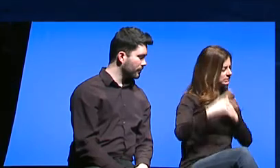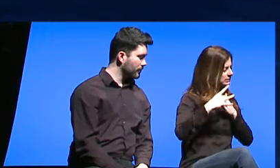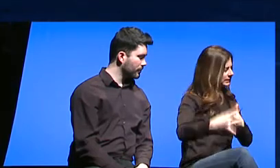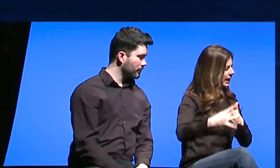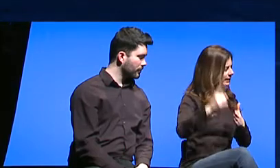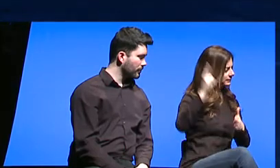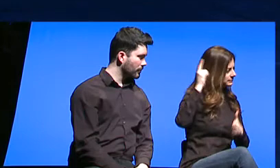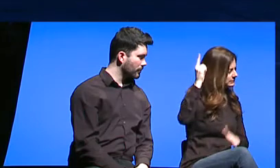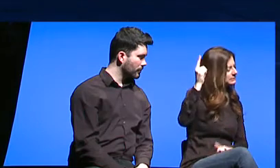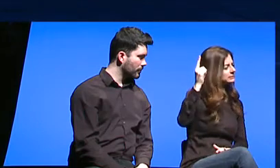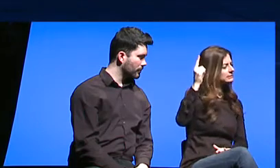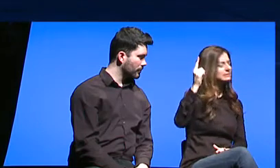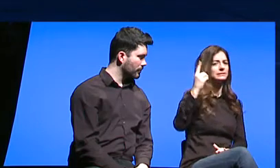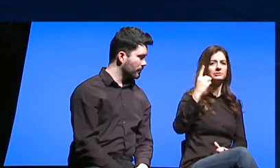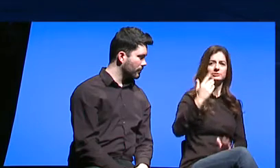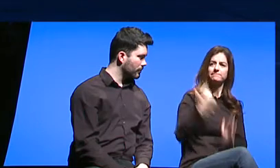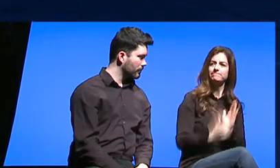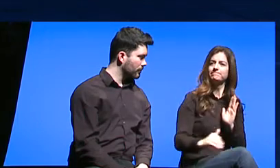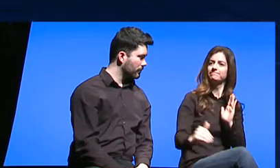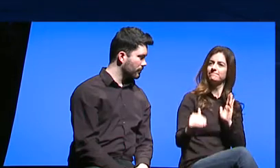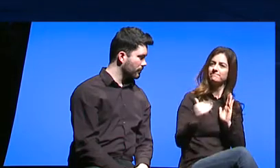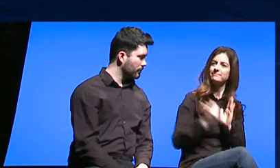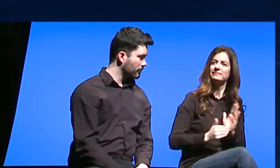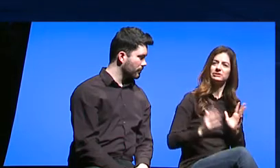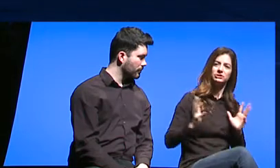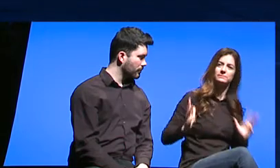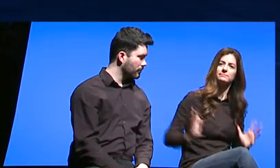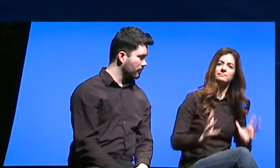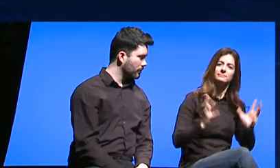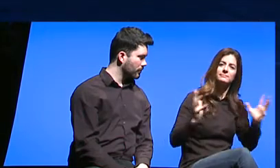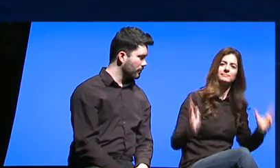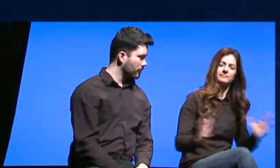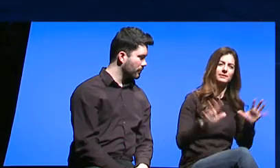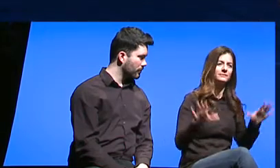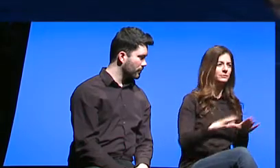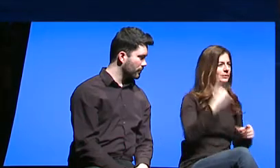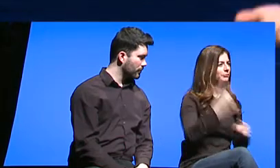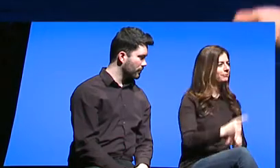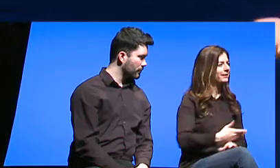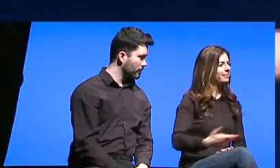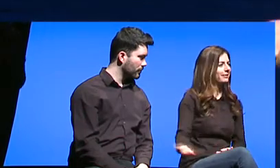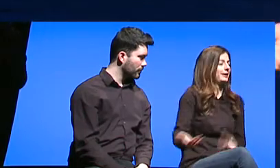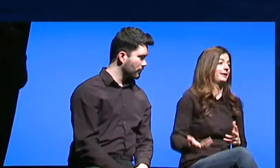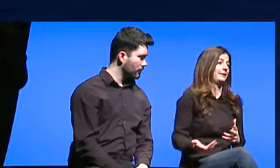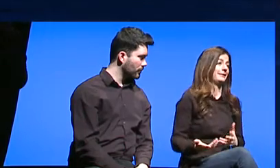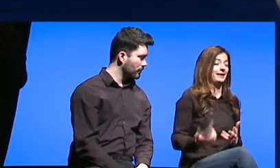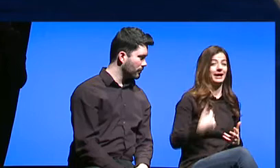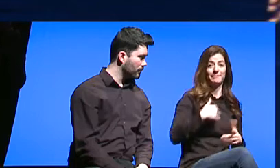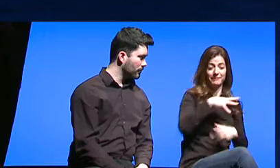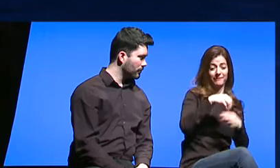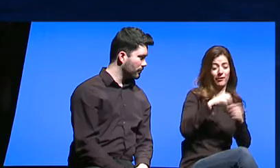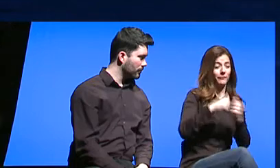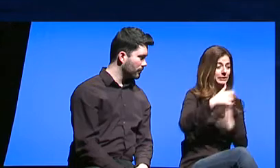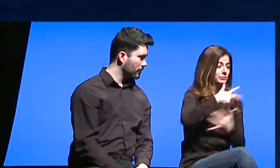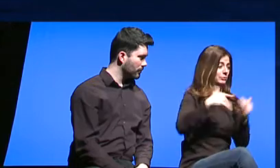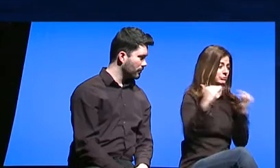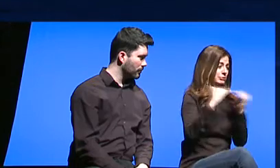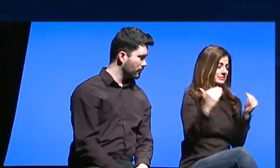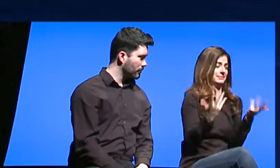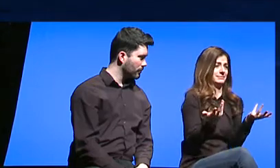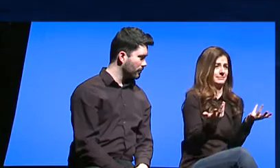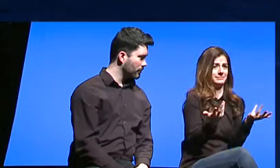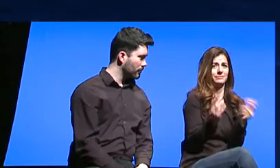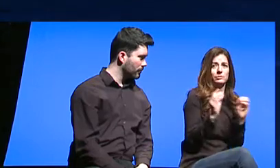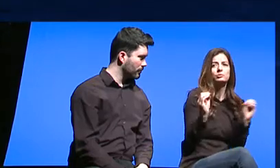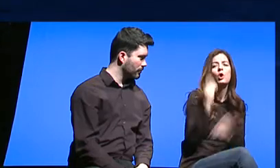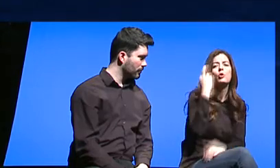faith that has repeatedly in my life pushed me in the direction of doing the right thing. And for working social justice, there's no reason I would not